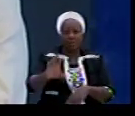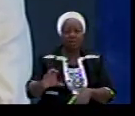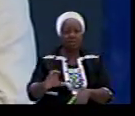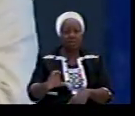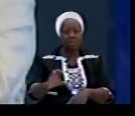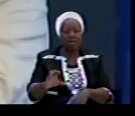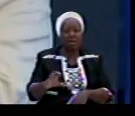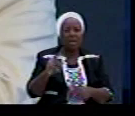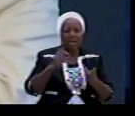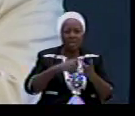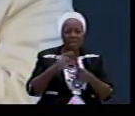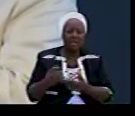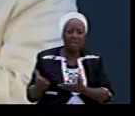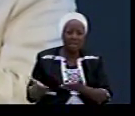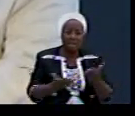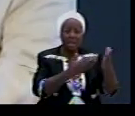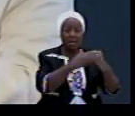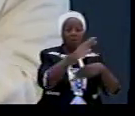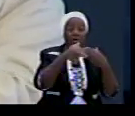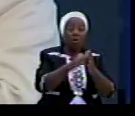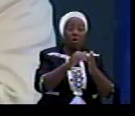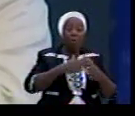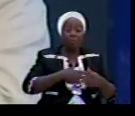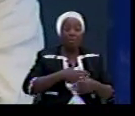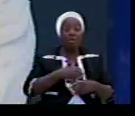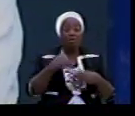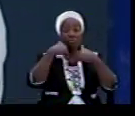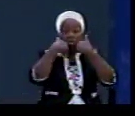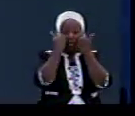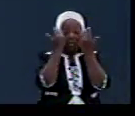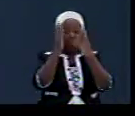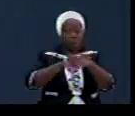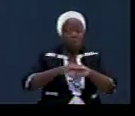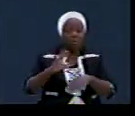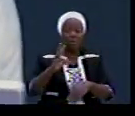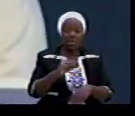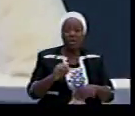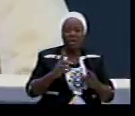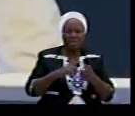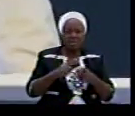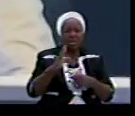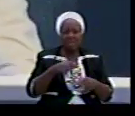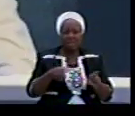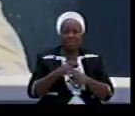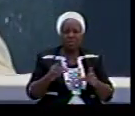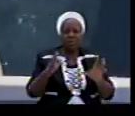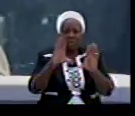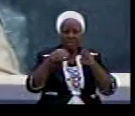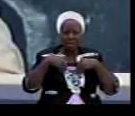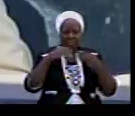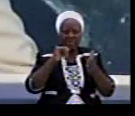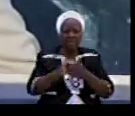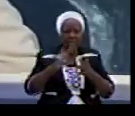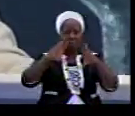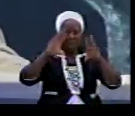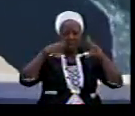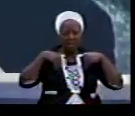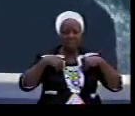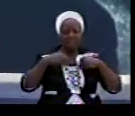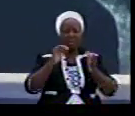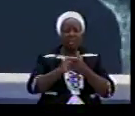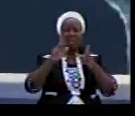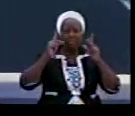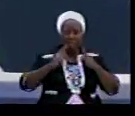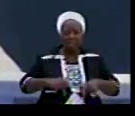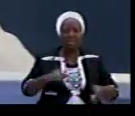my God, why hast thou forsaken me? You personalize that. It was for you he